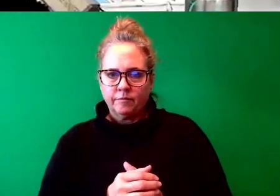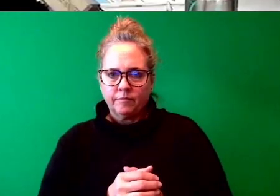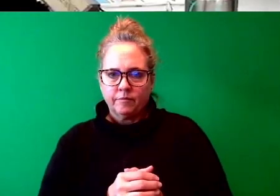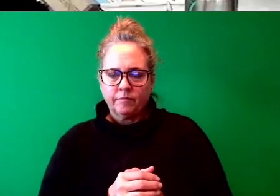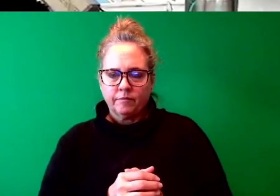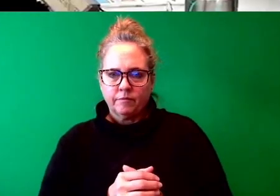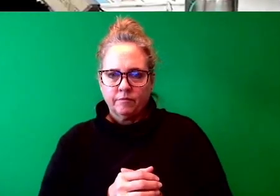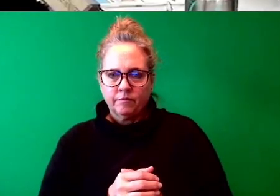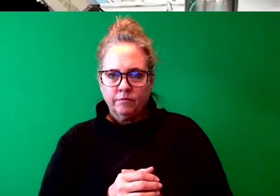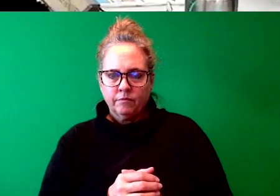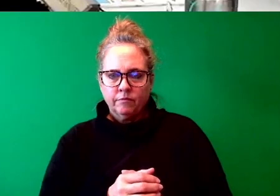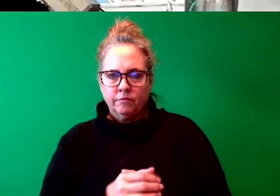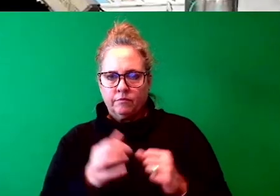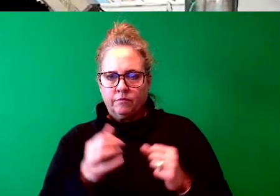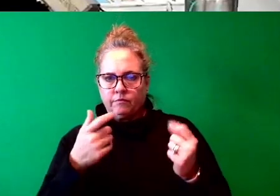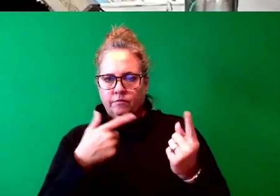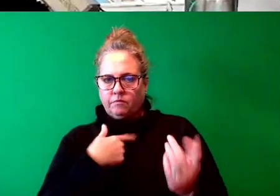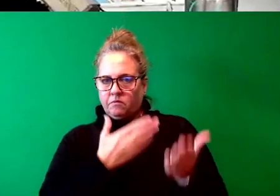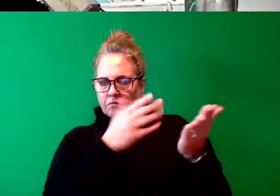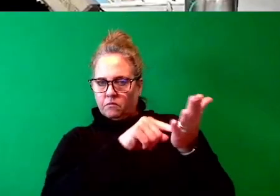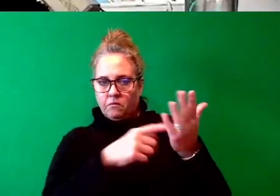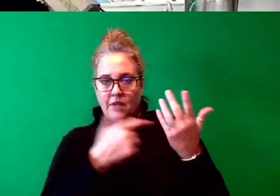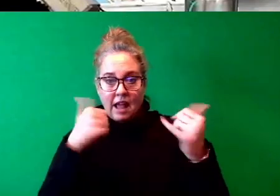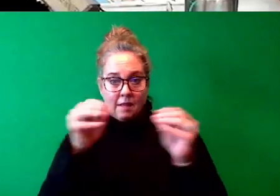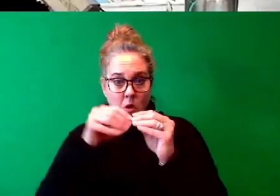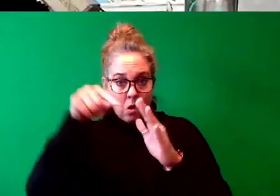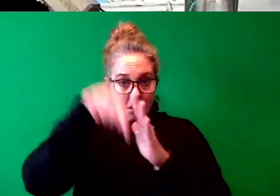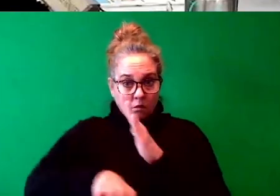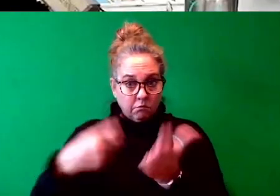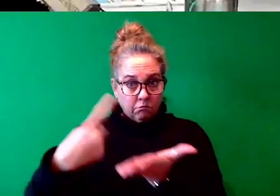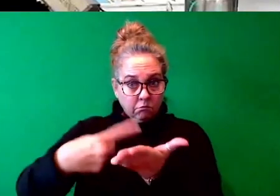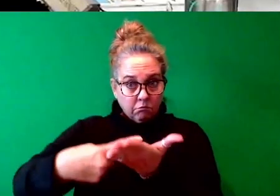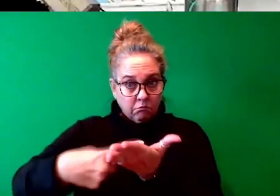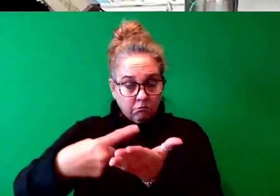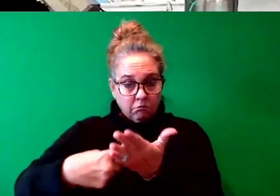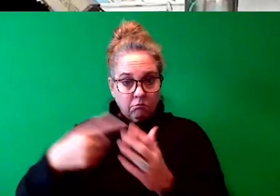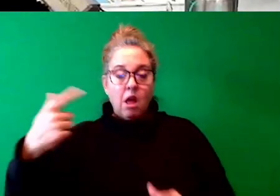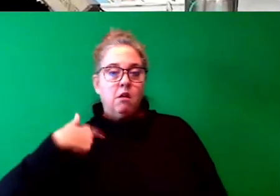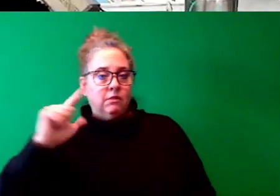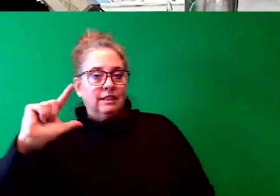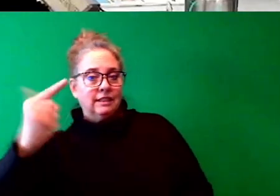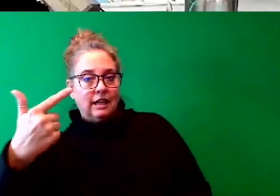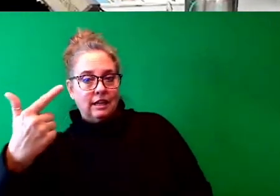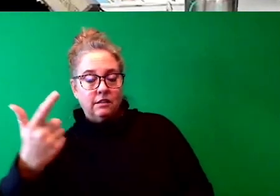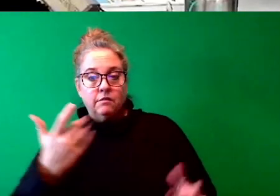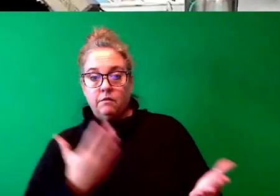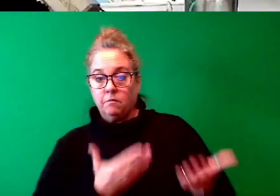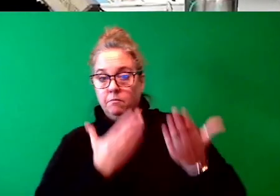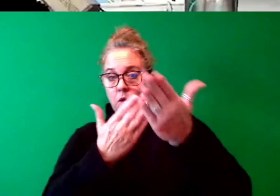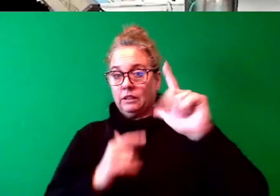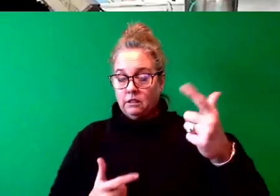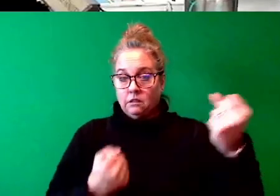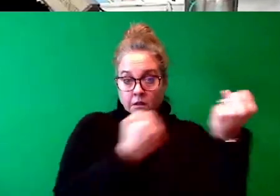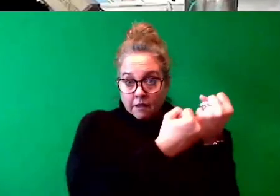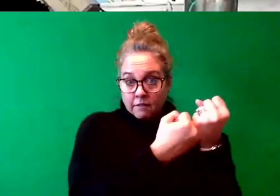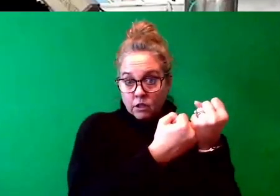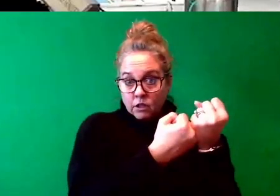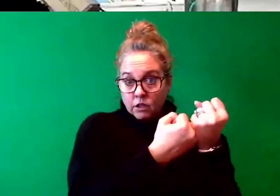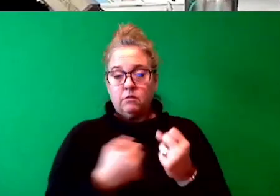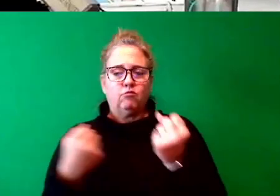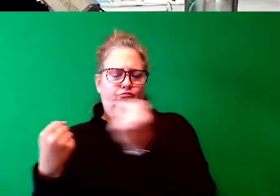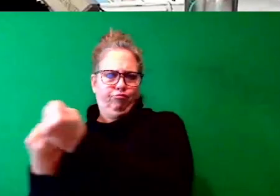we had a second, I'll second. Second, we have a second, a motion and a second. All in favor? Aye. Okay, here we